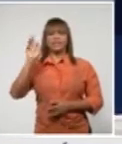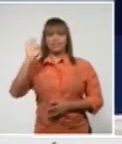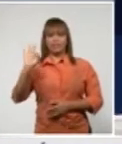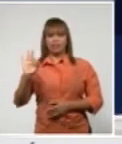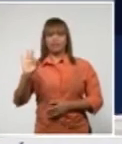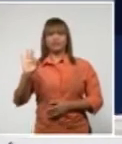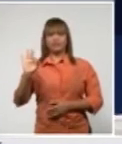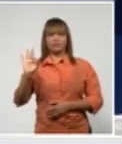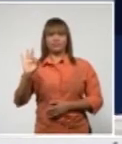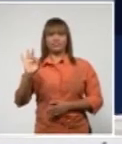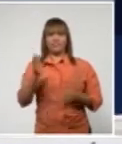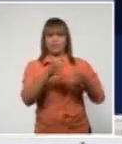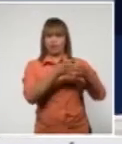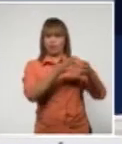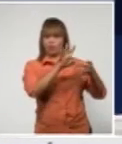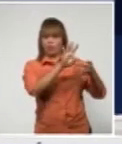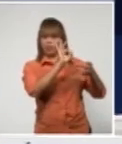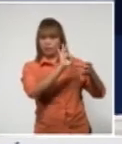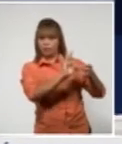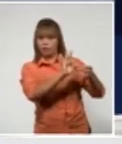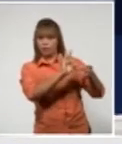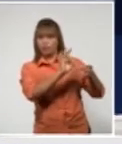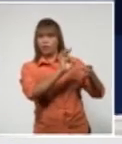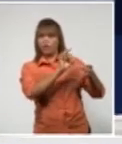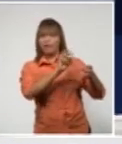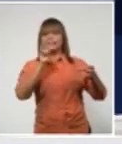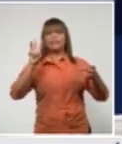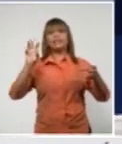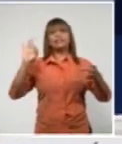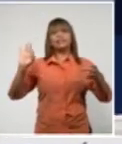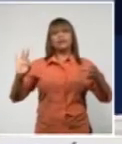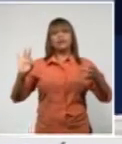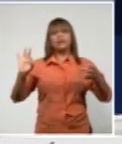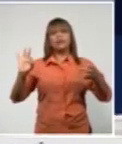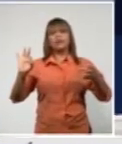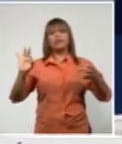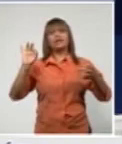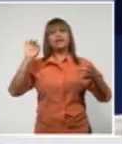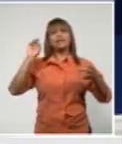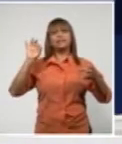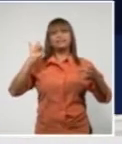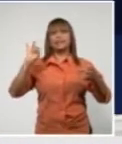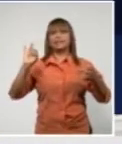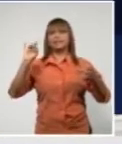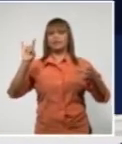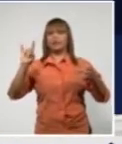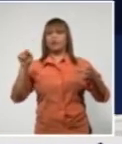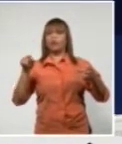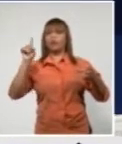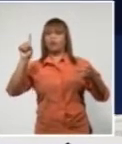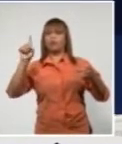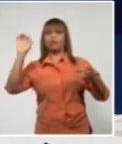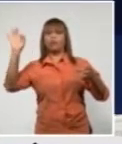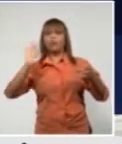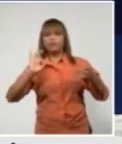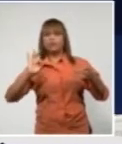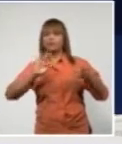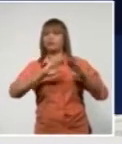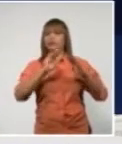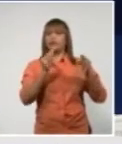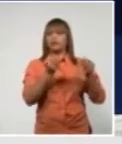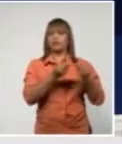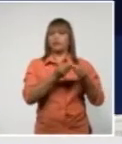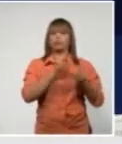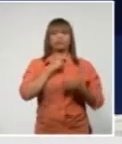cases are between 40 and 59, and 6 are over the age of 60. Of the